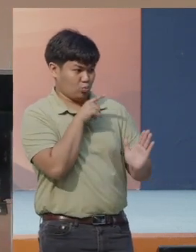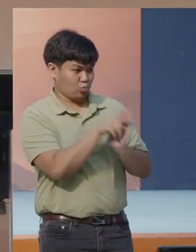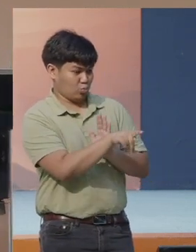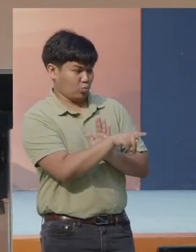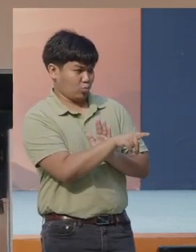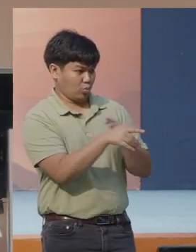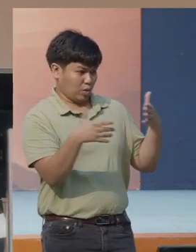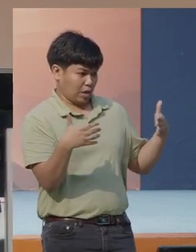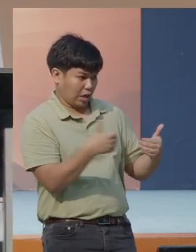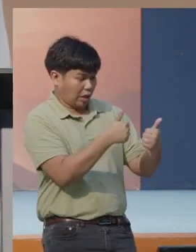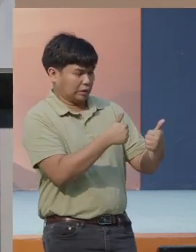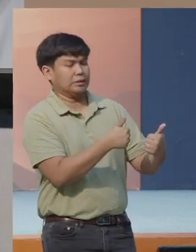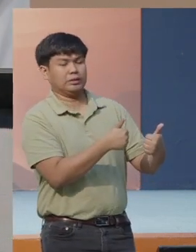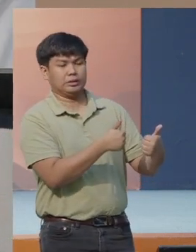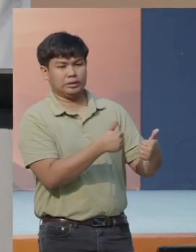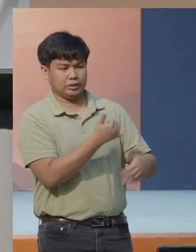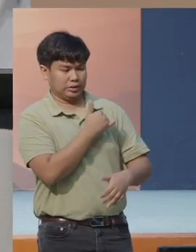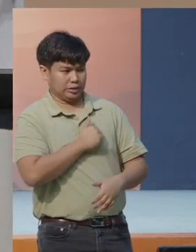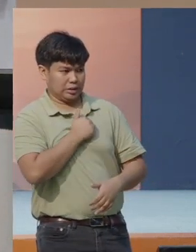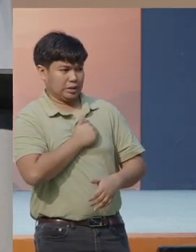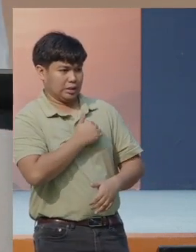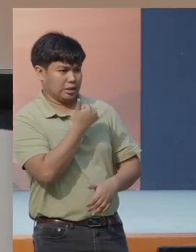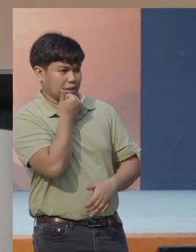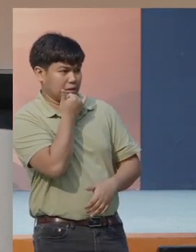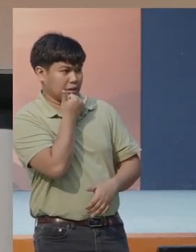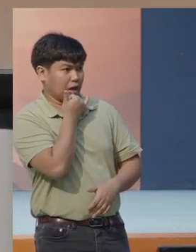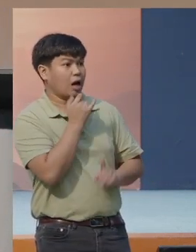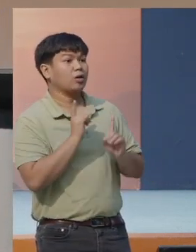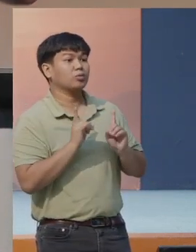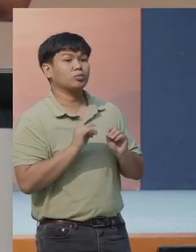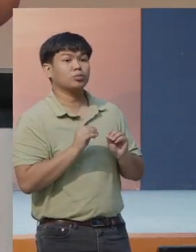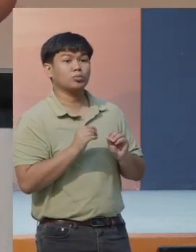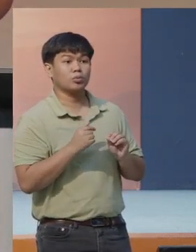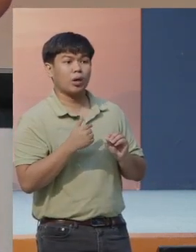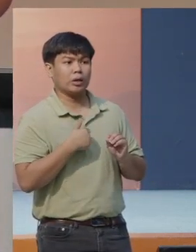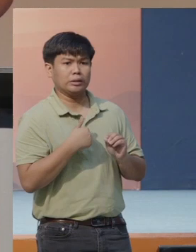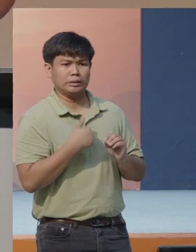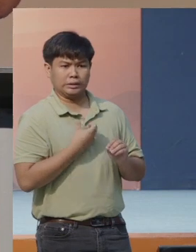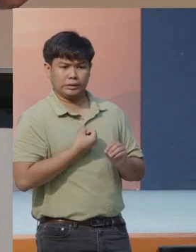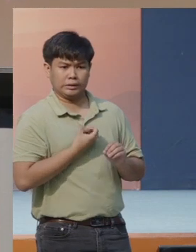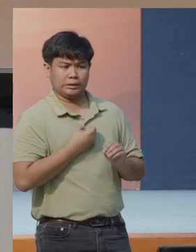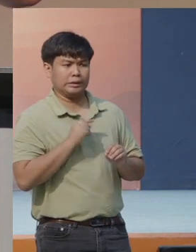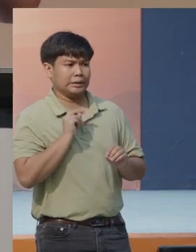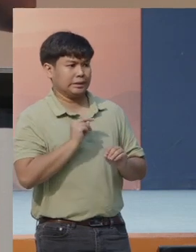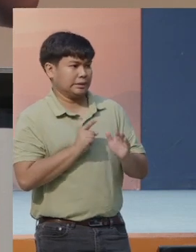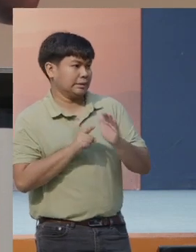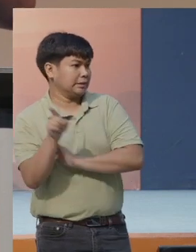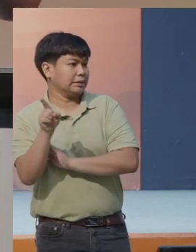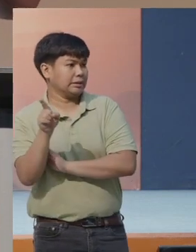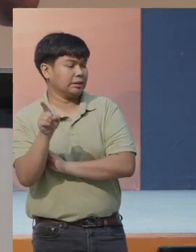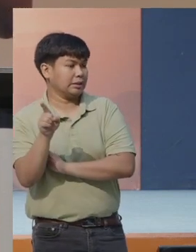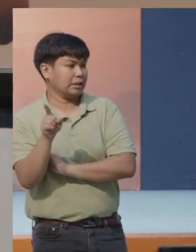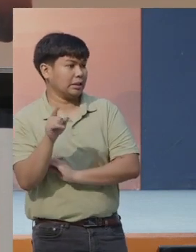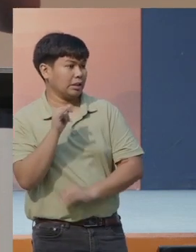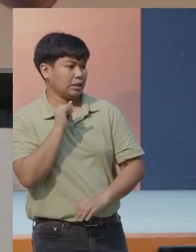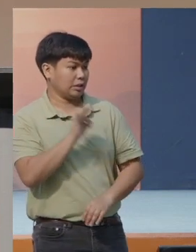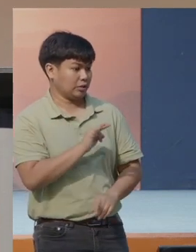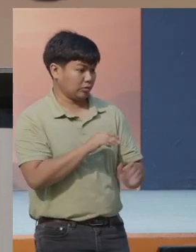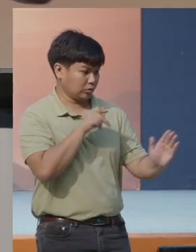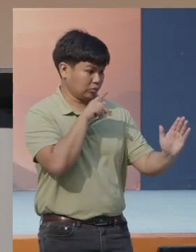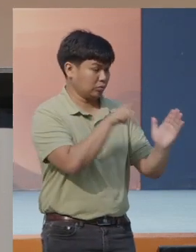by fleeing there, may save his life, no? If anyone kills his